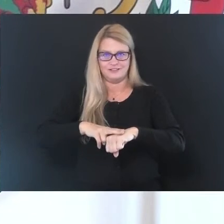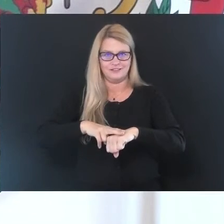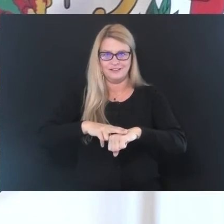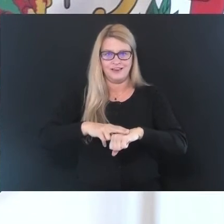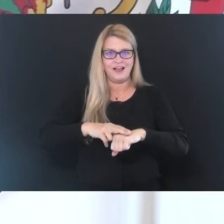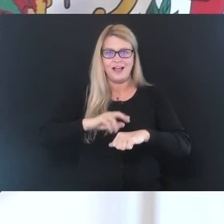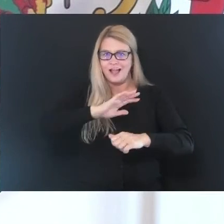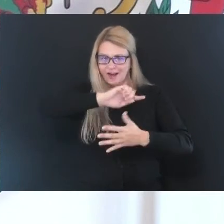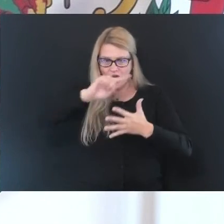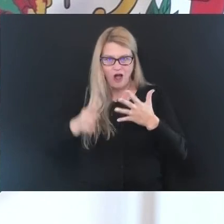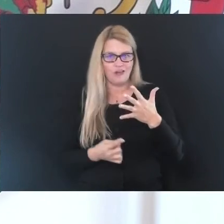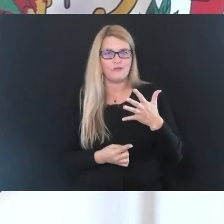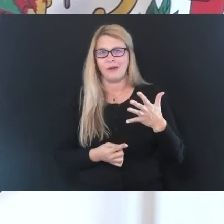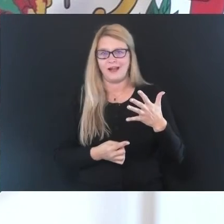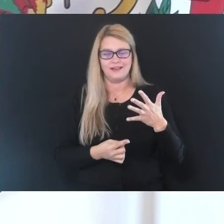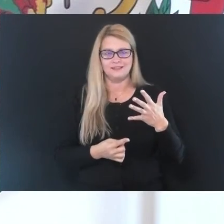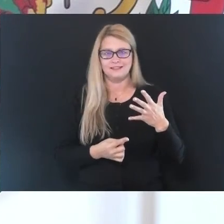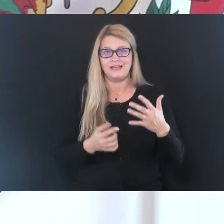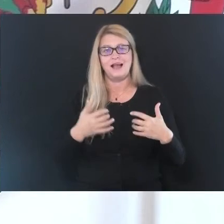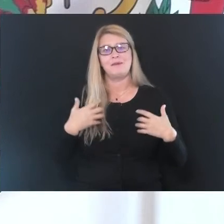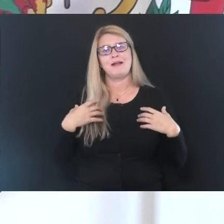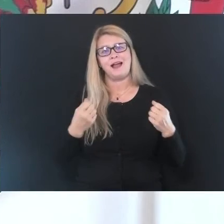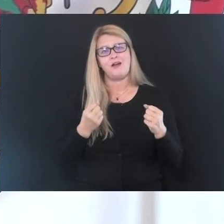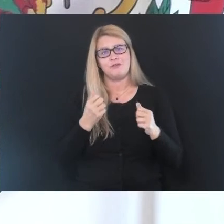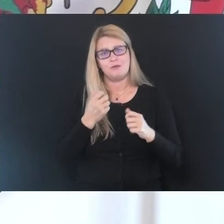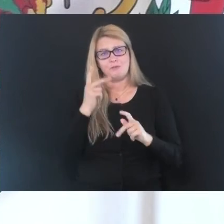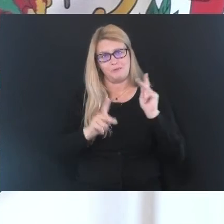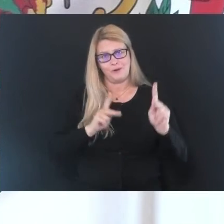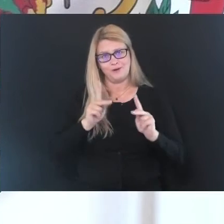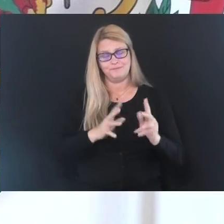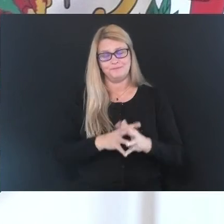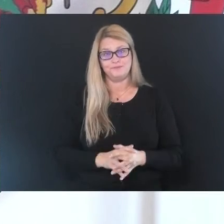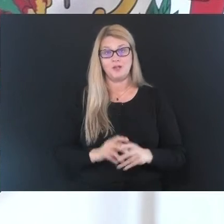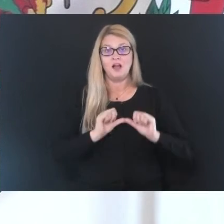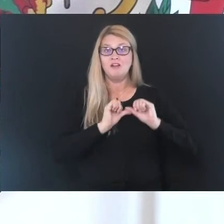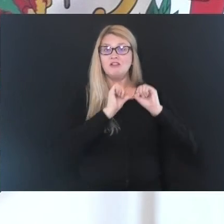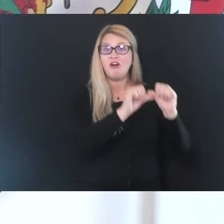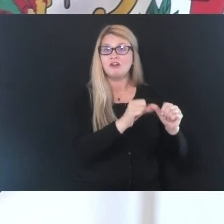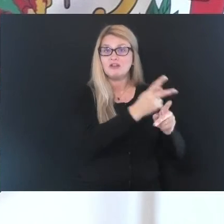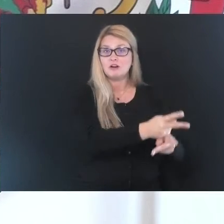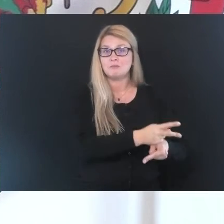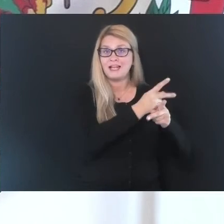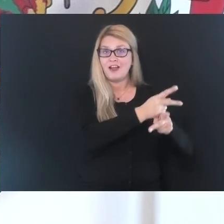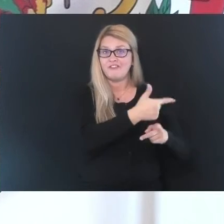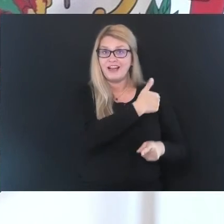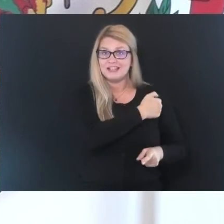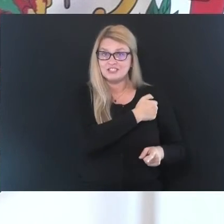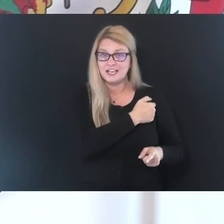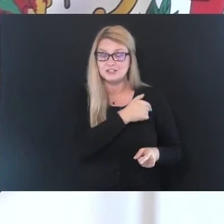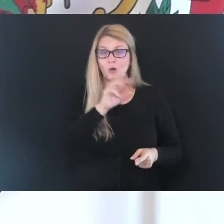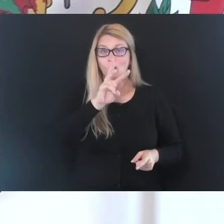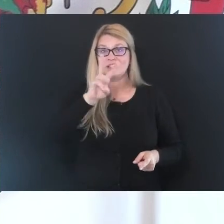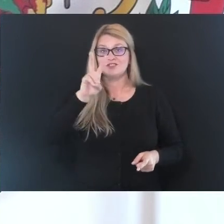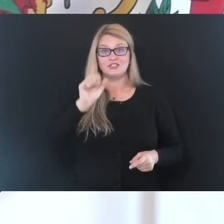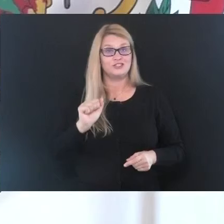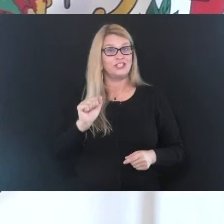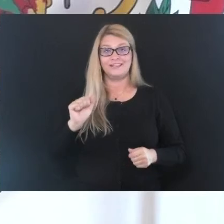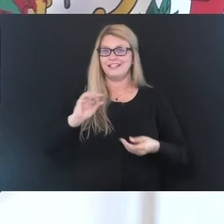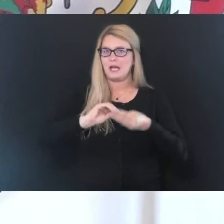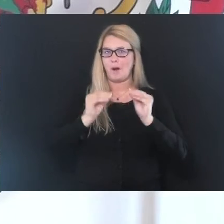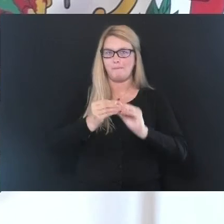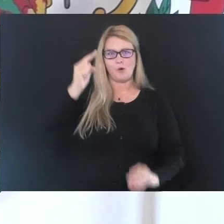trying to help our people. From the standpoint of our long-term care vaccination, West Virginia is leading the nation